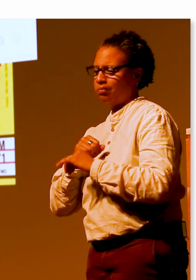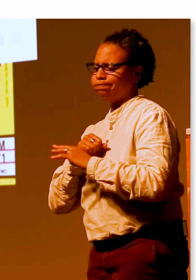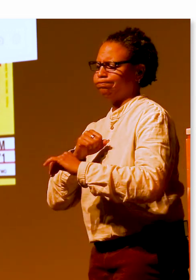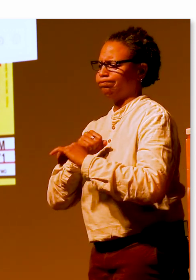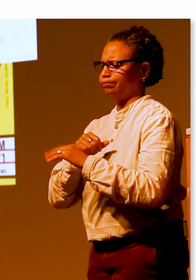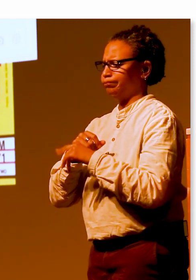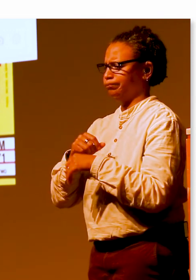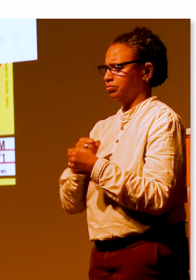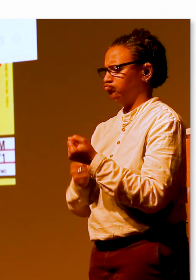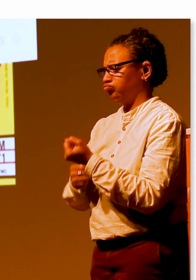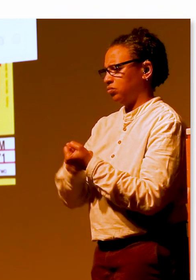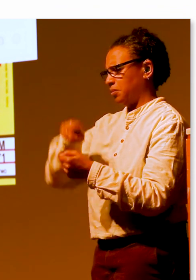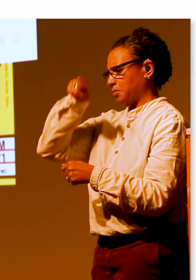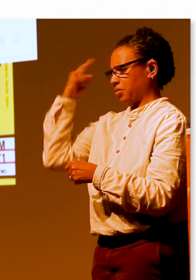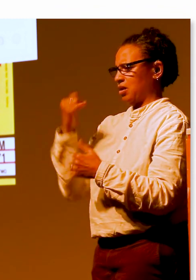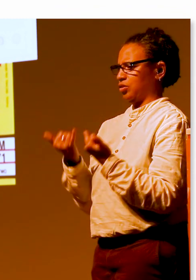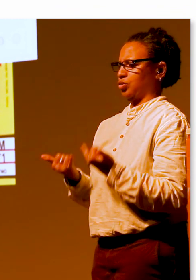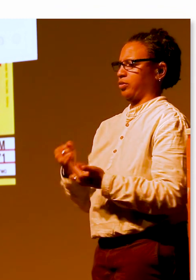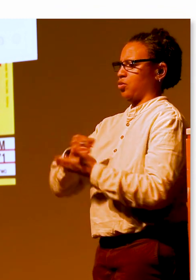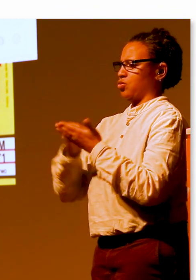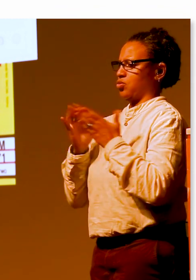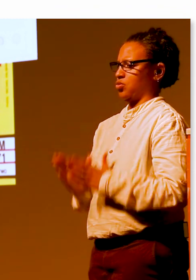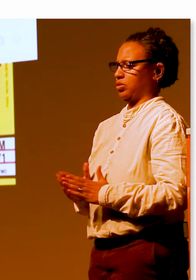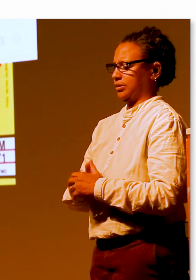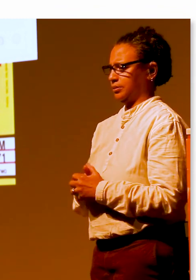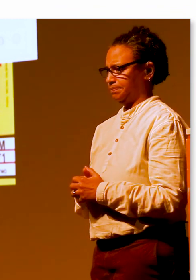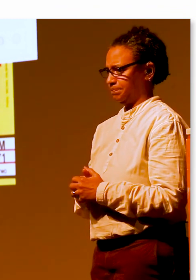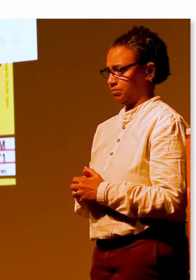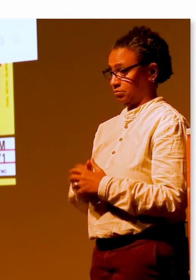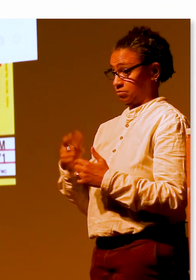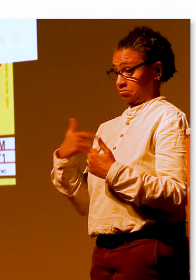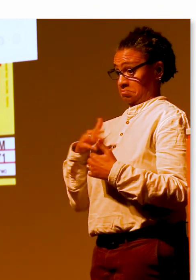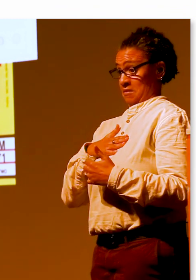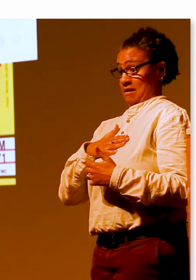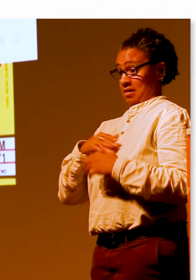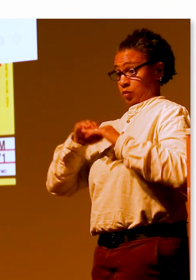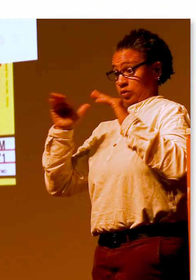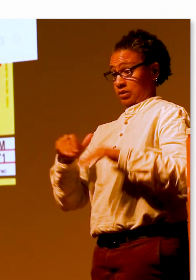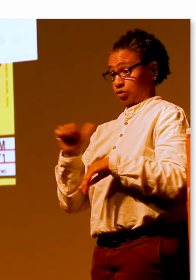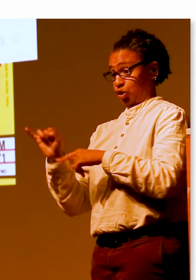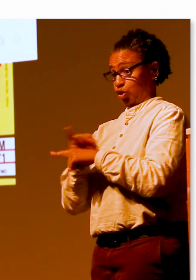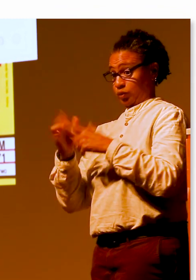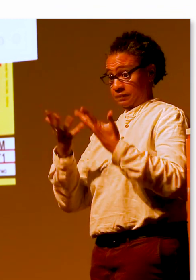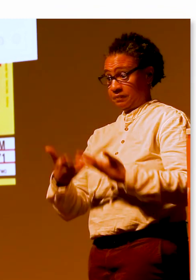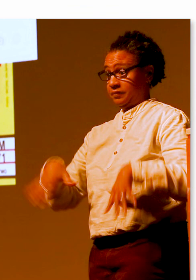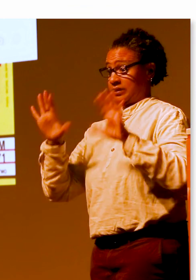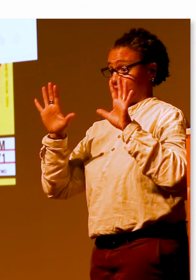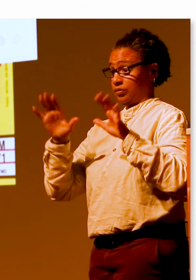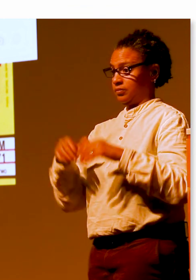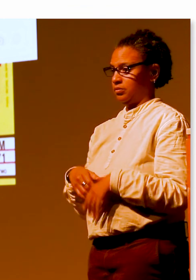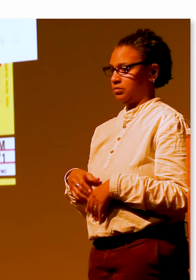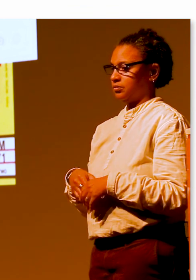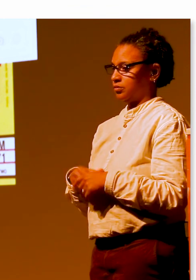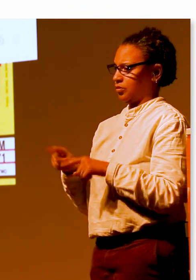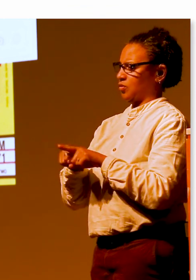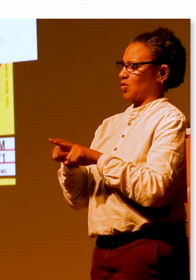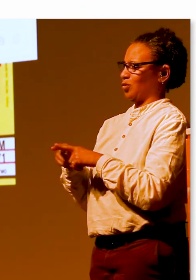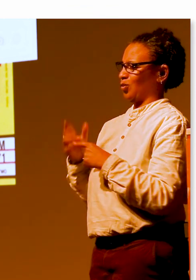contemporary artists. When I finished my internship at the Studio Museum in Harlem, I should also note that I probably knew the name